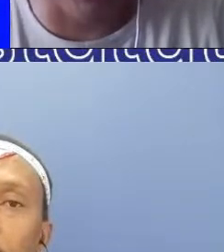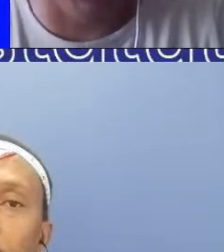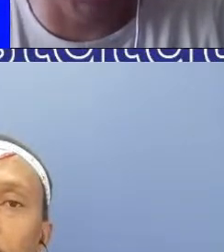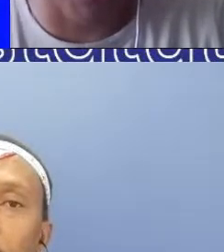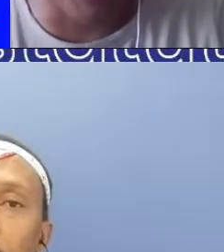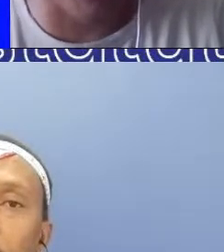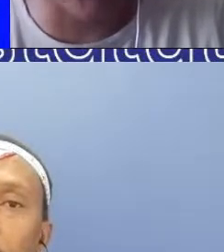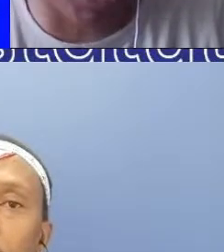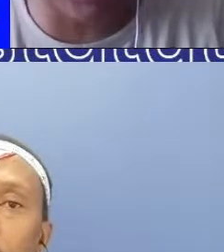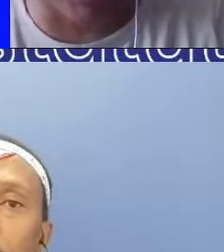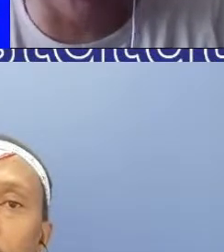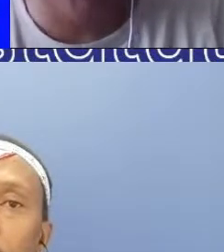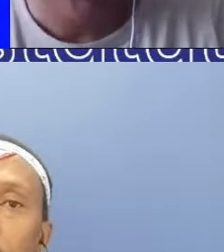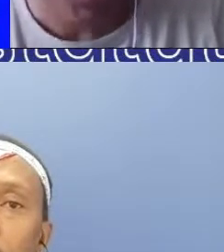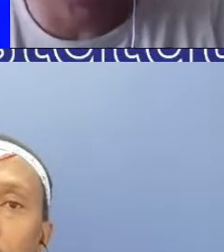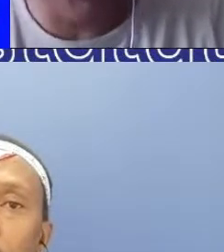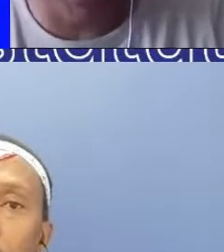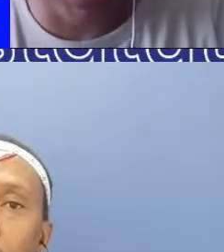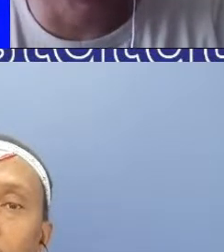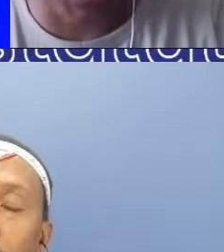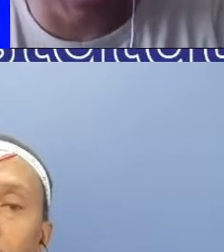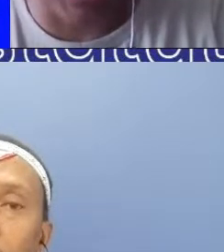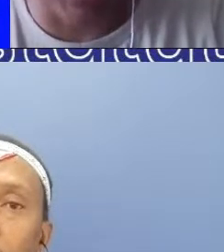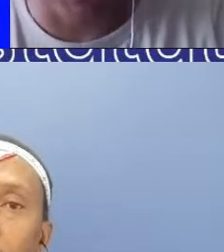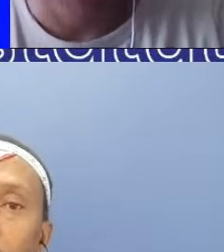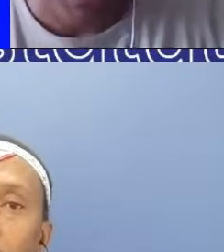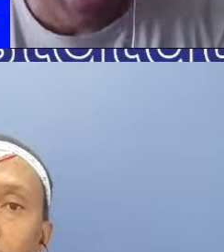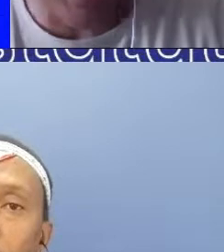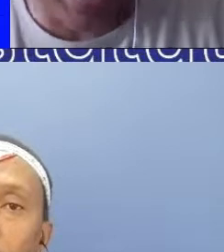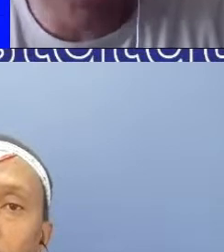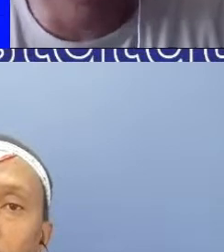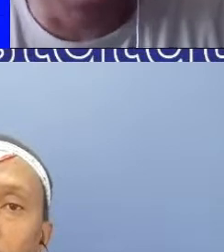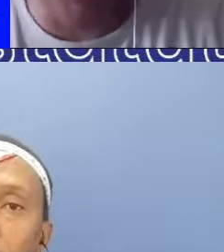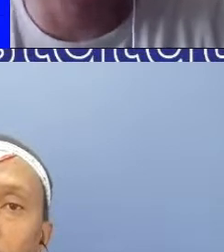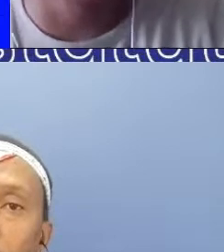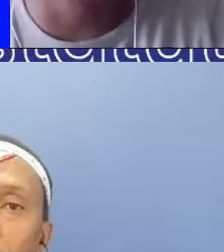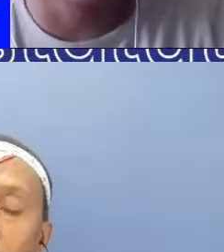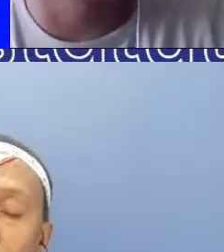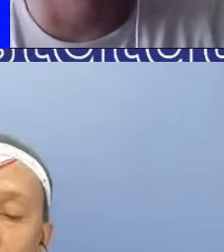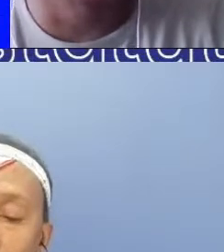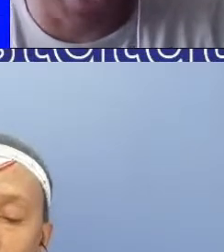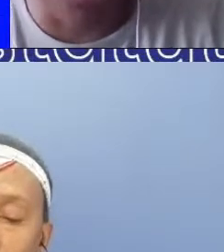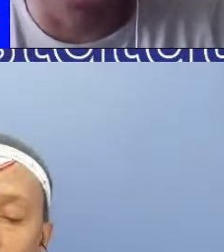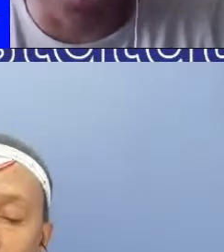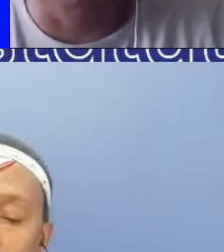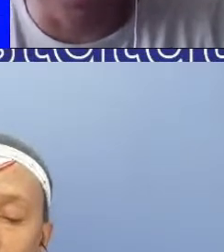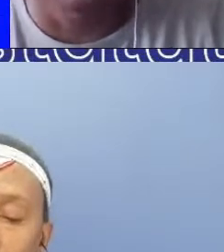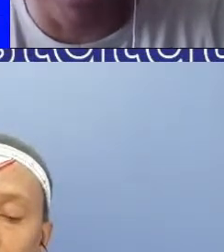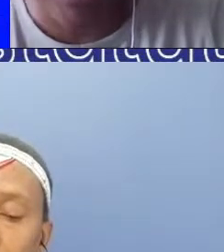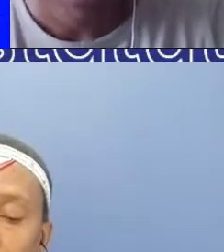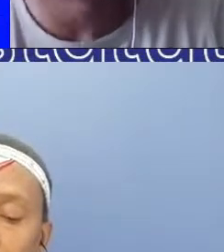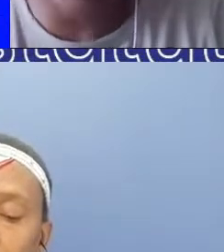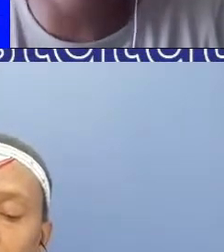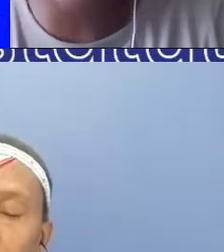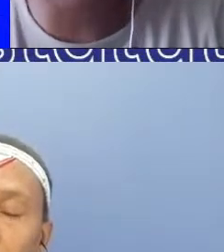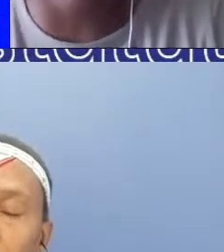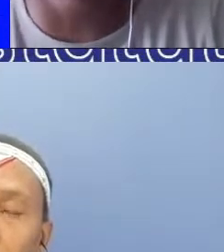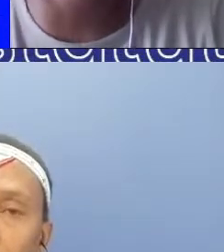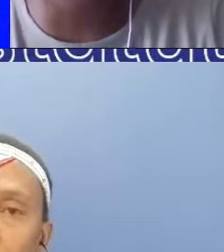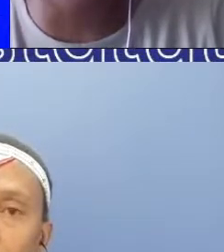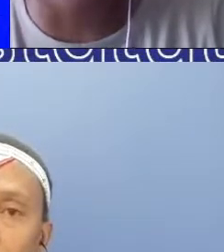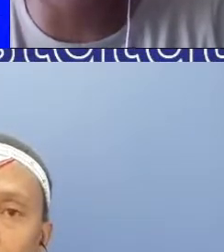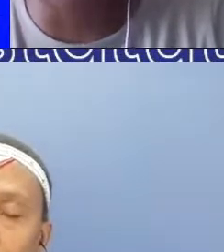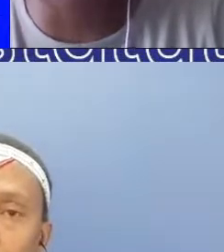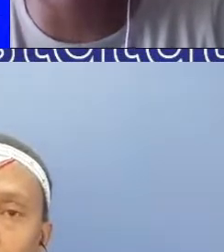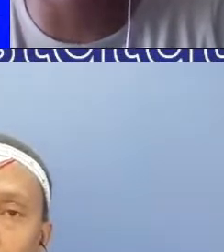today's discussion in the context of teenage pregnancy. I'd like to bring you in, Mthetho, on this one. Please